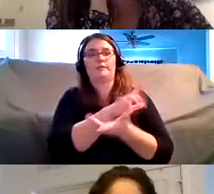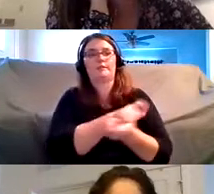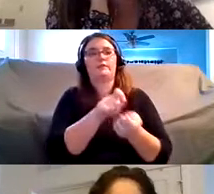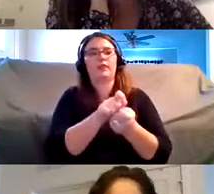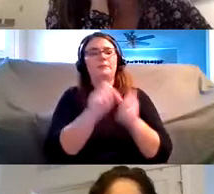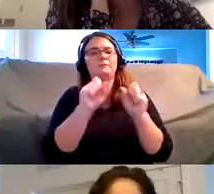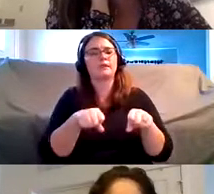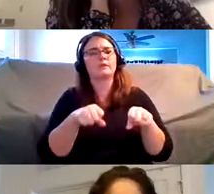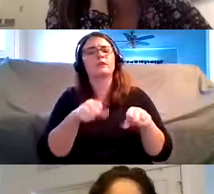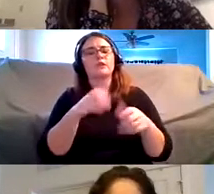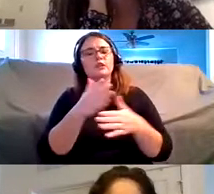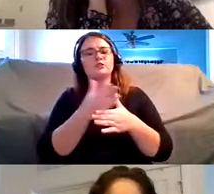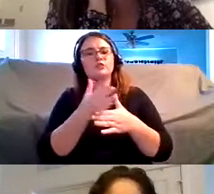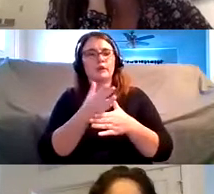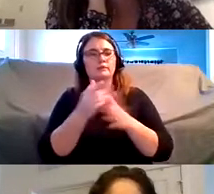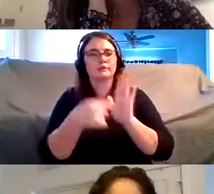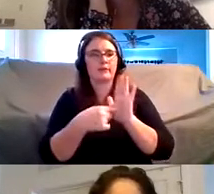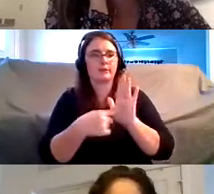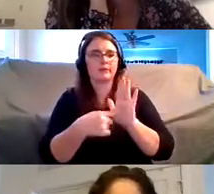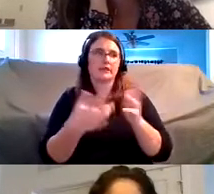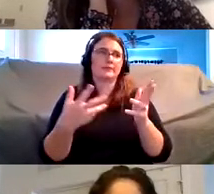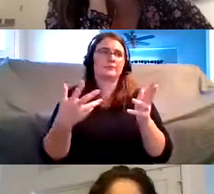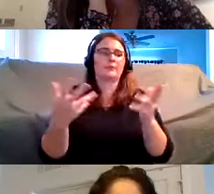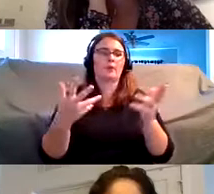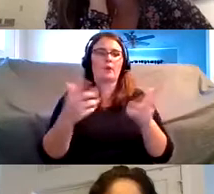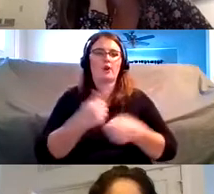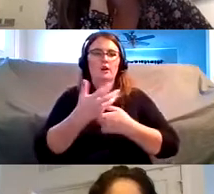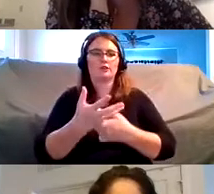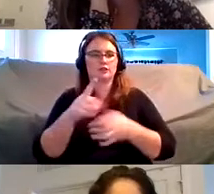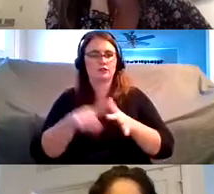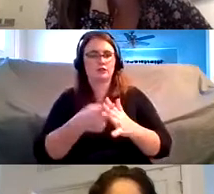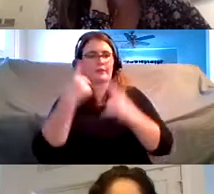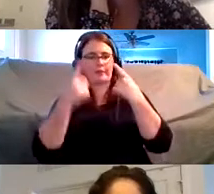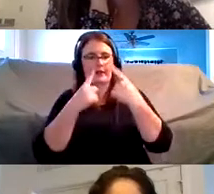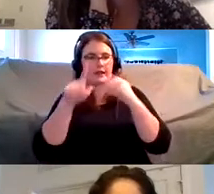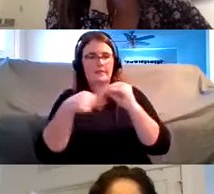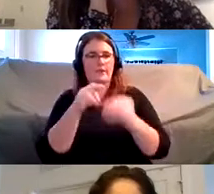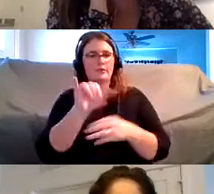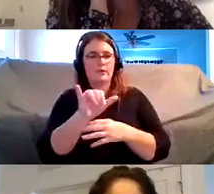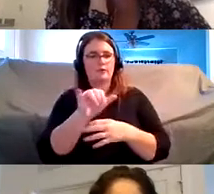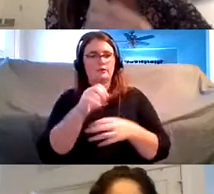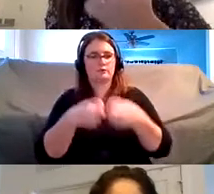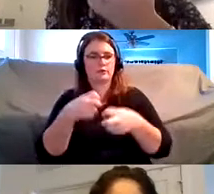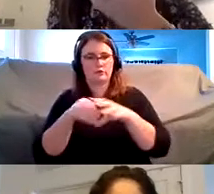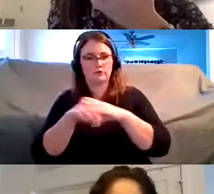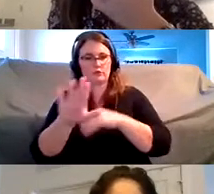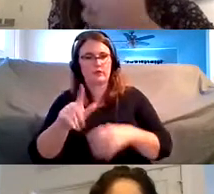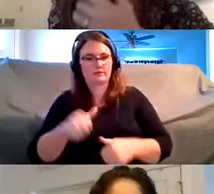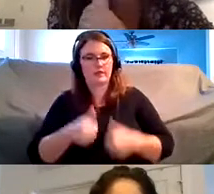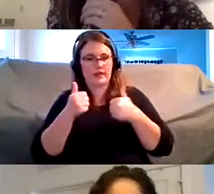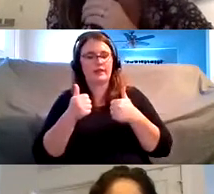start thinking about these issues in your personal life or as it relates to provision of healthcare? So in other words, sorry for all the